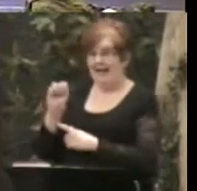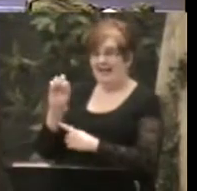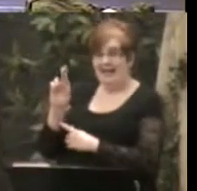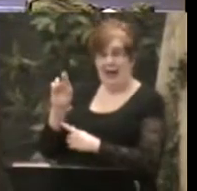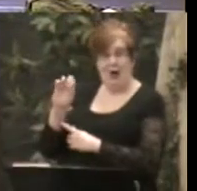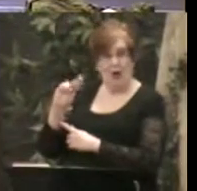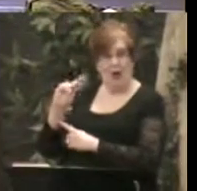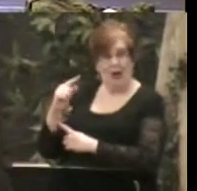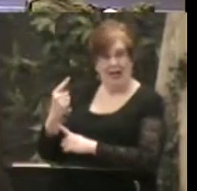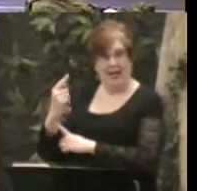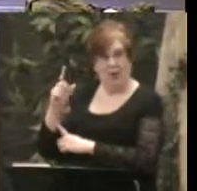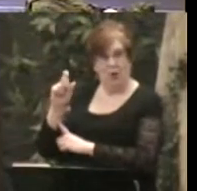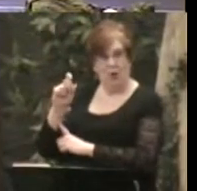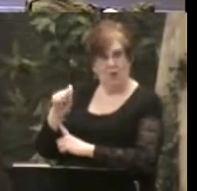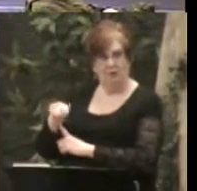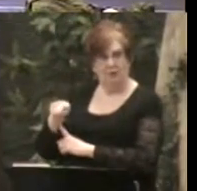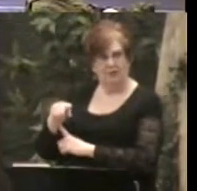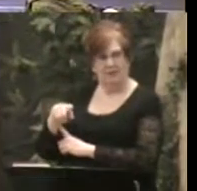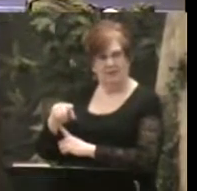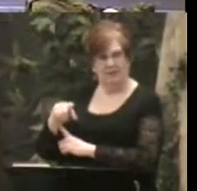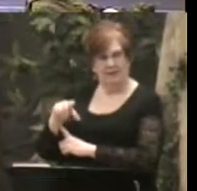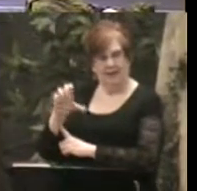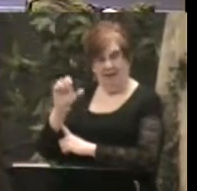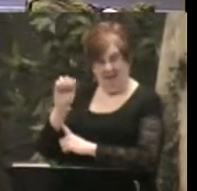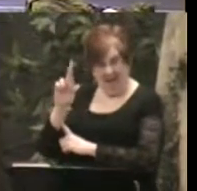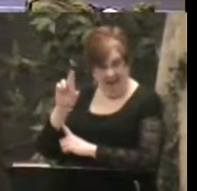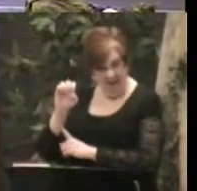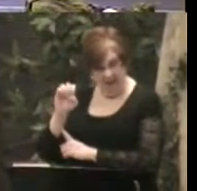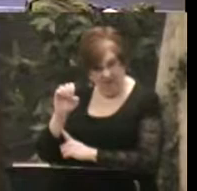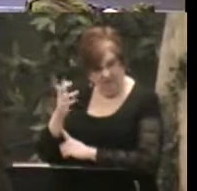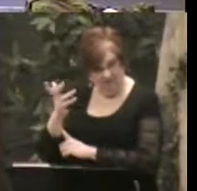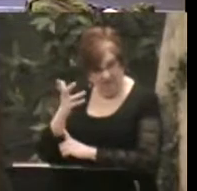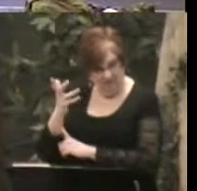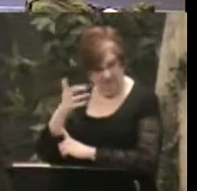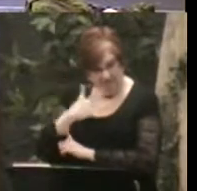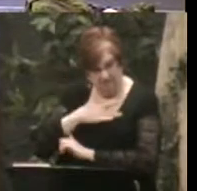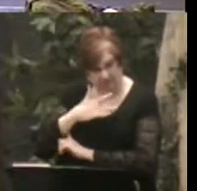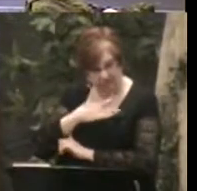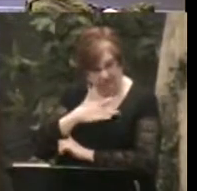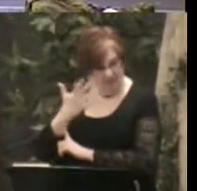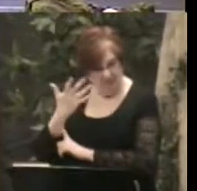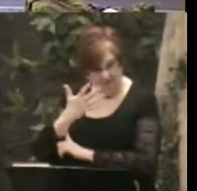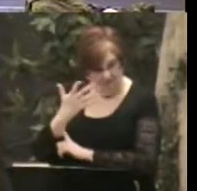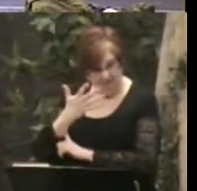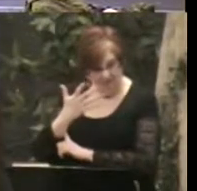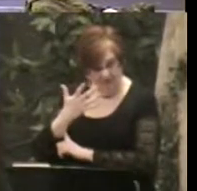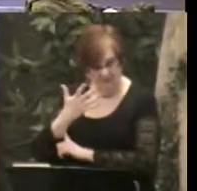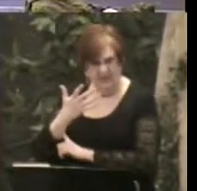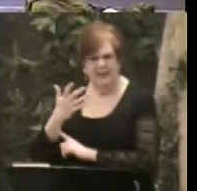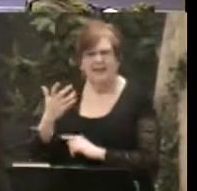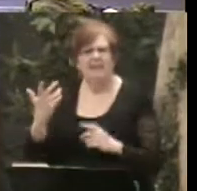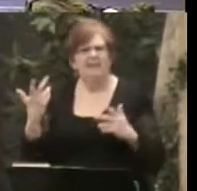Instead, he turns it into a question of faith. After stilling the storm, he asks his disciples,